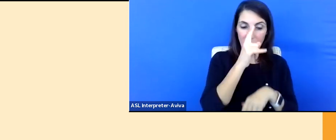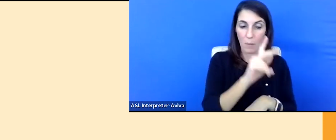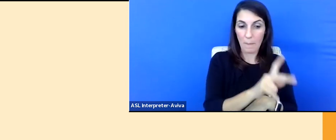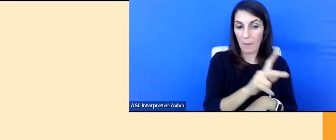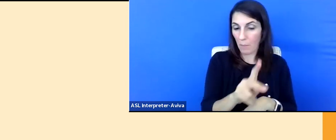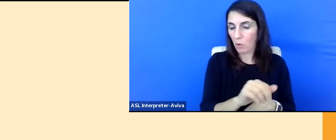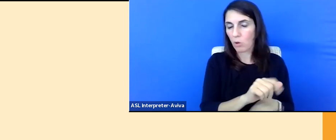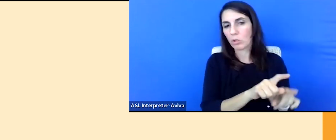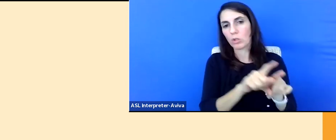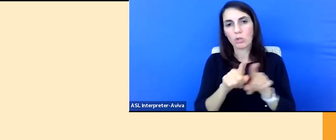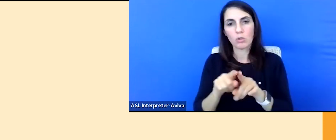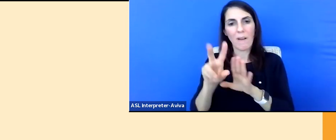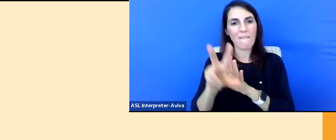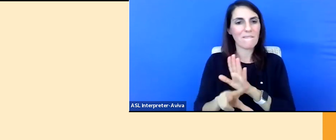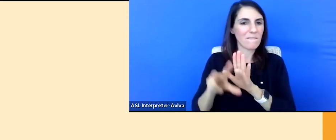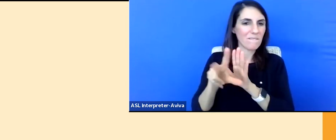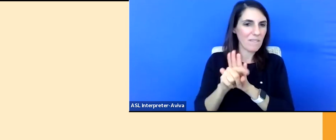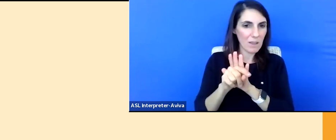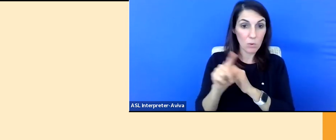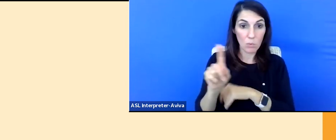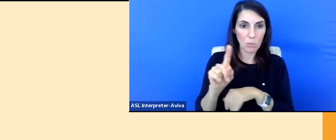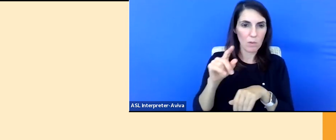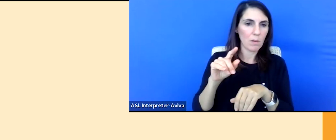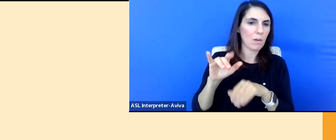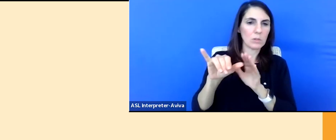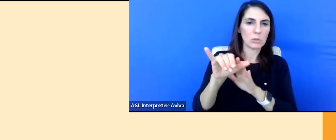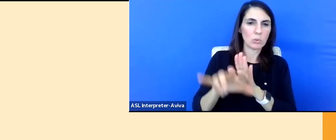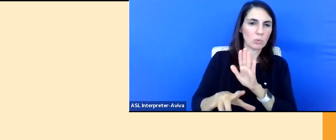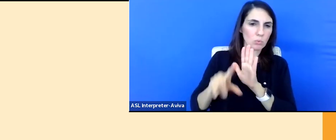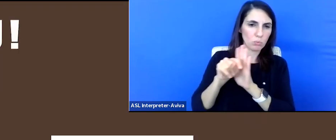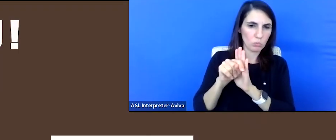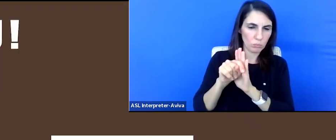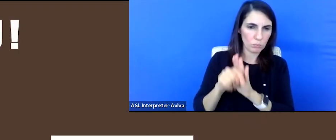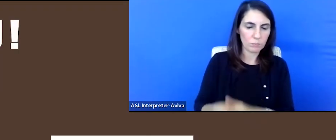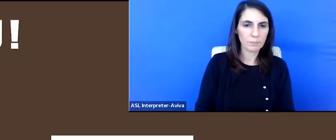and the videos on the YouTube channel.